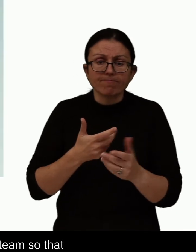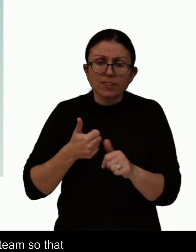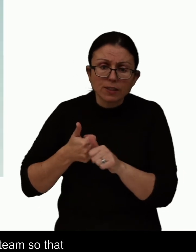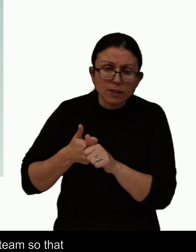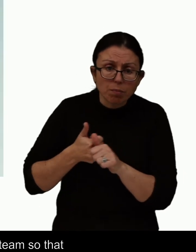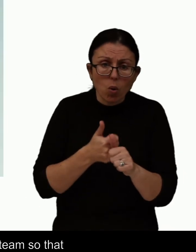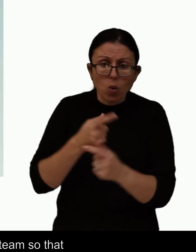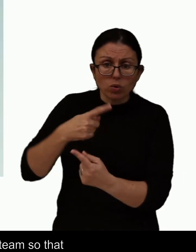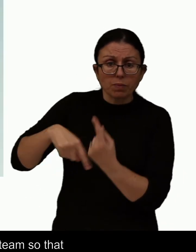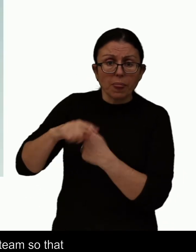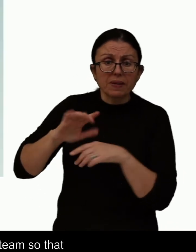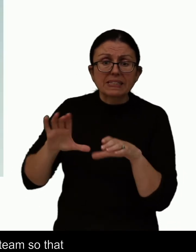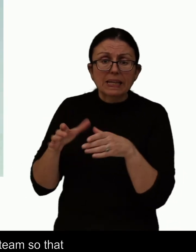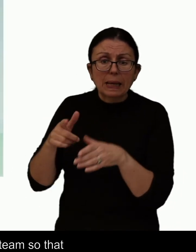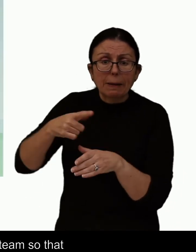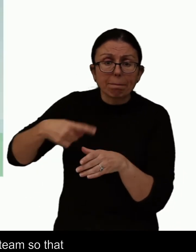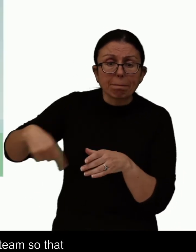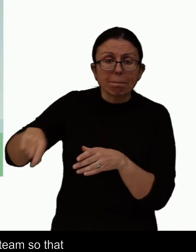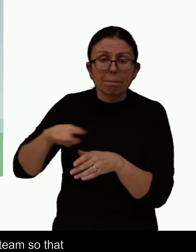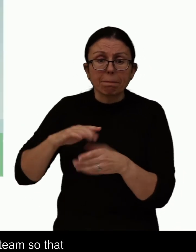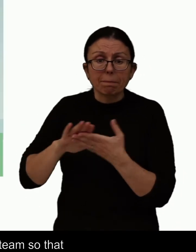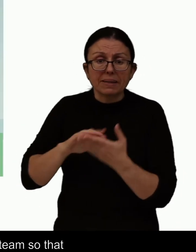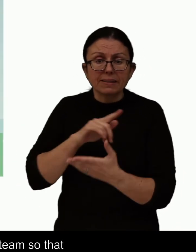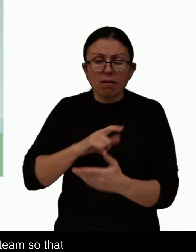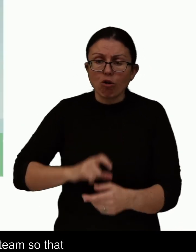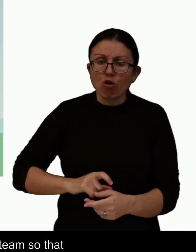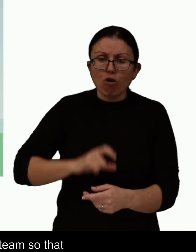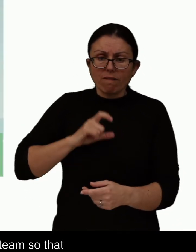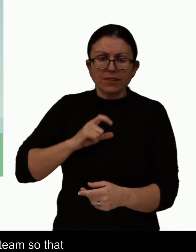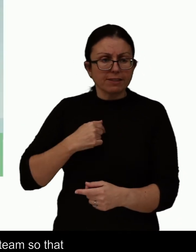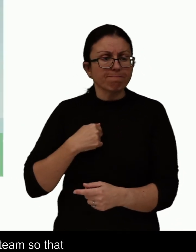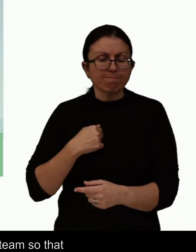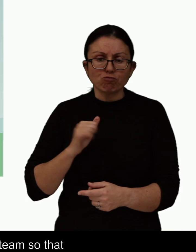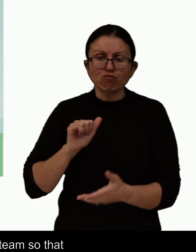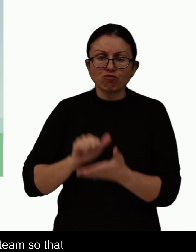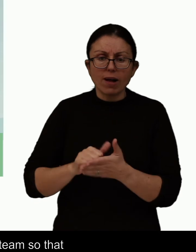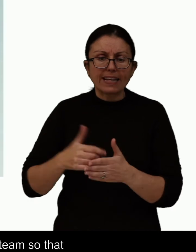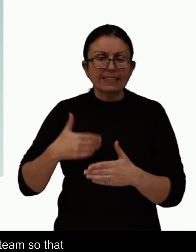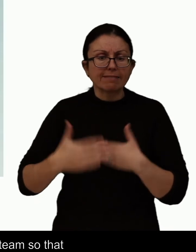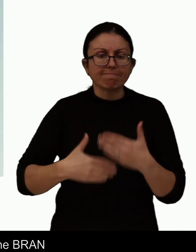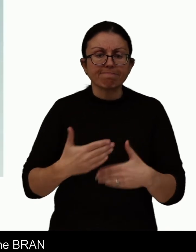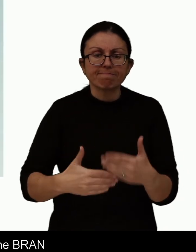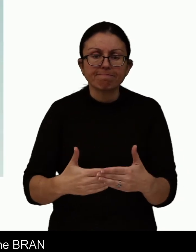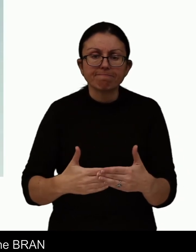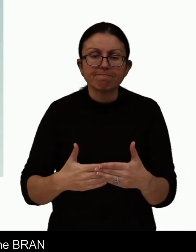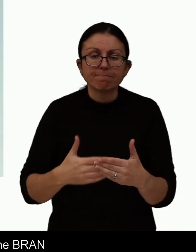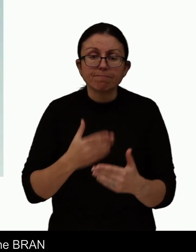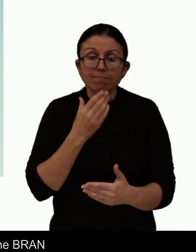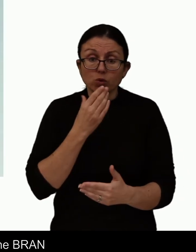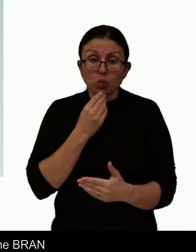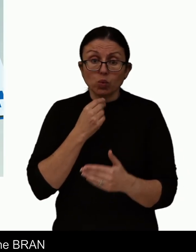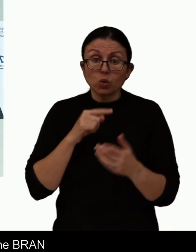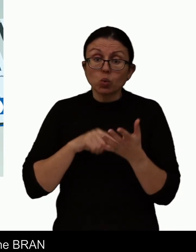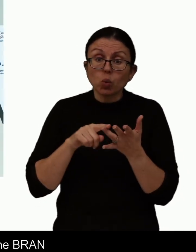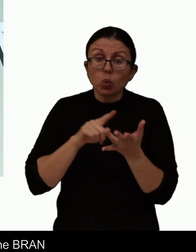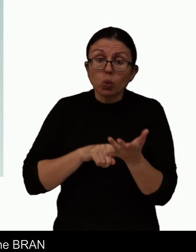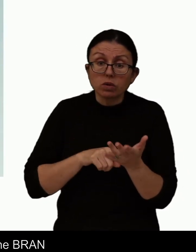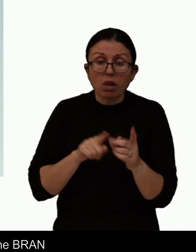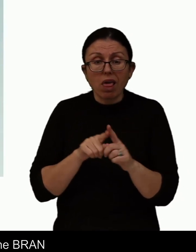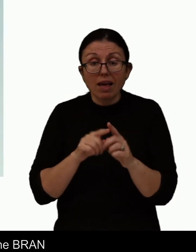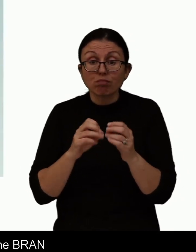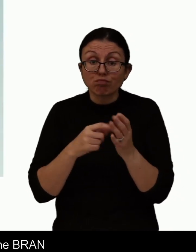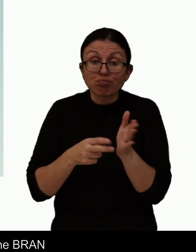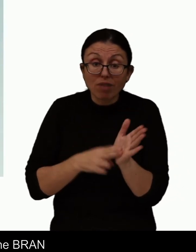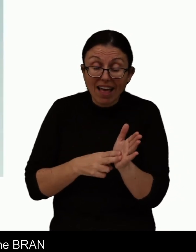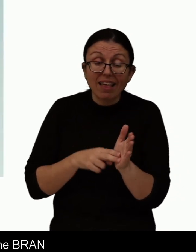full support of his healthcare team, so that he can be confident that it's the right path for him. By using the tools available, like the BRAN